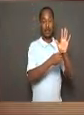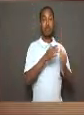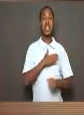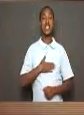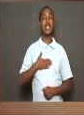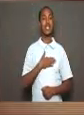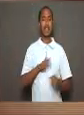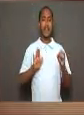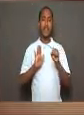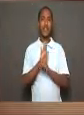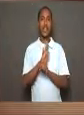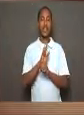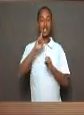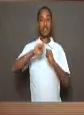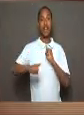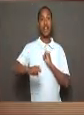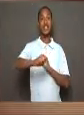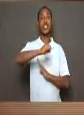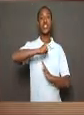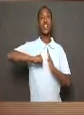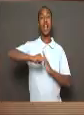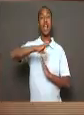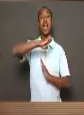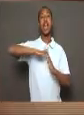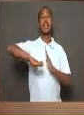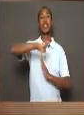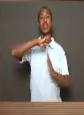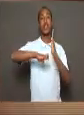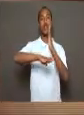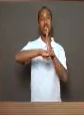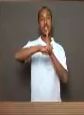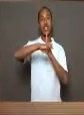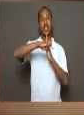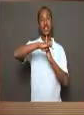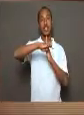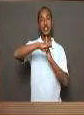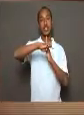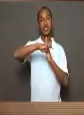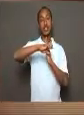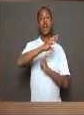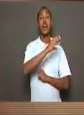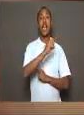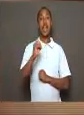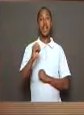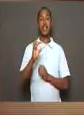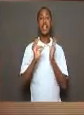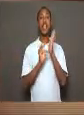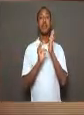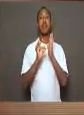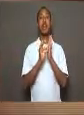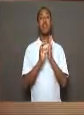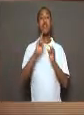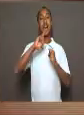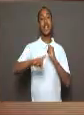Please fill in the valence shell electron configuration and the number of